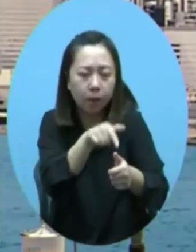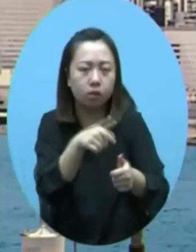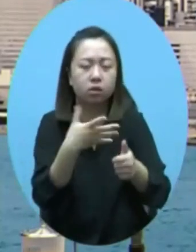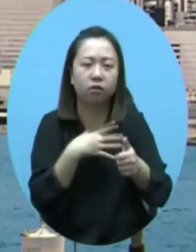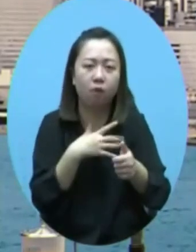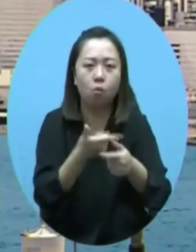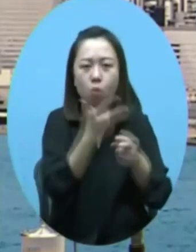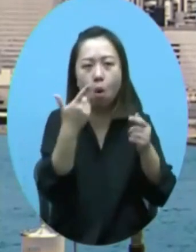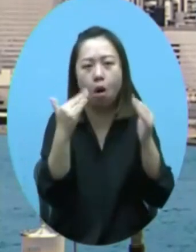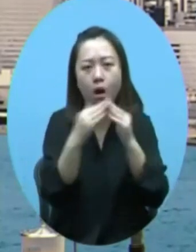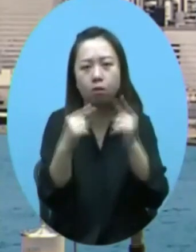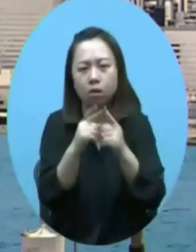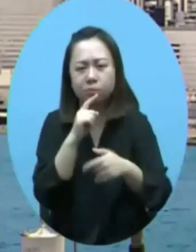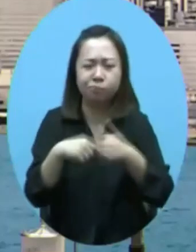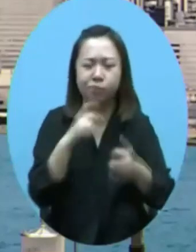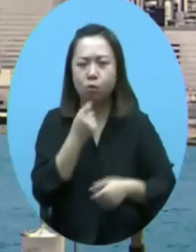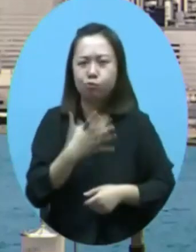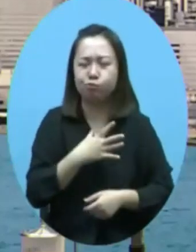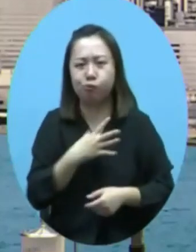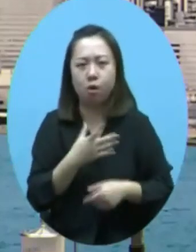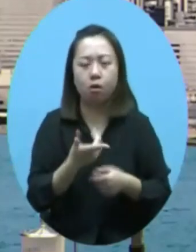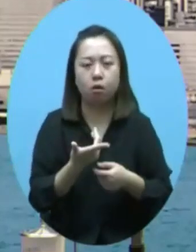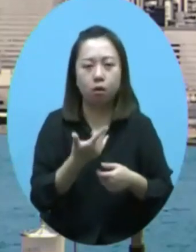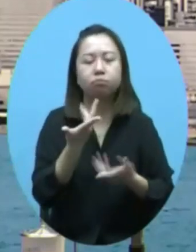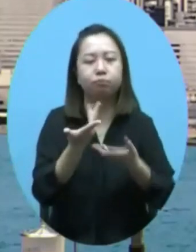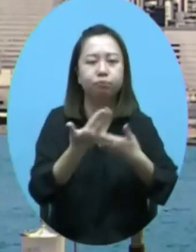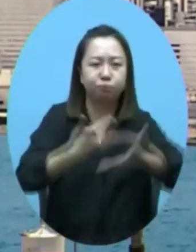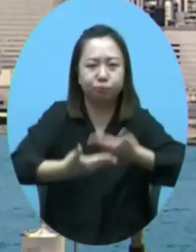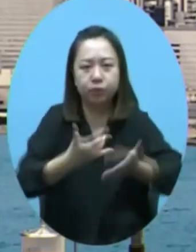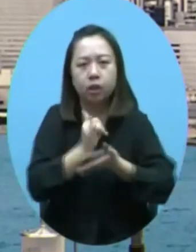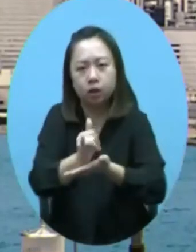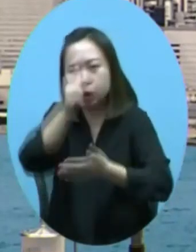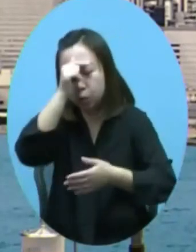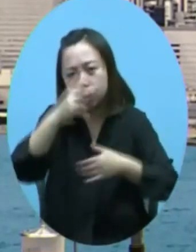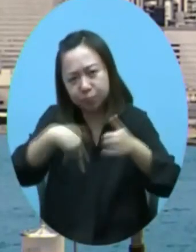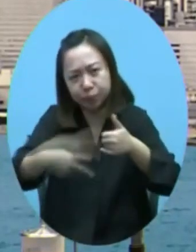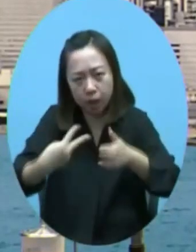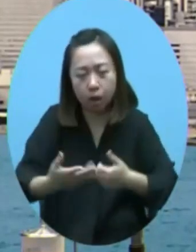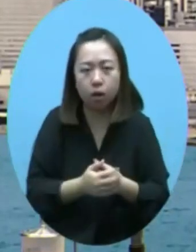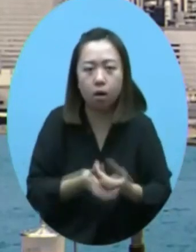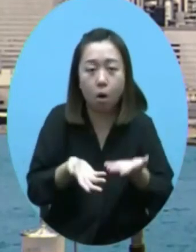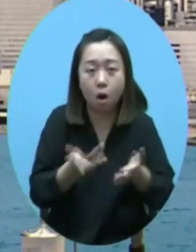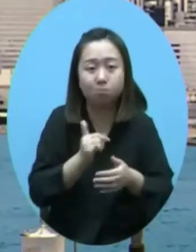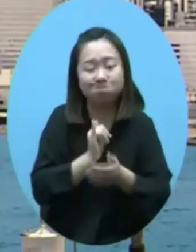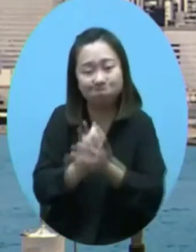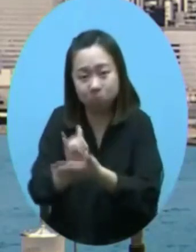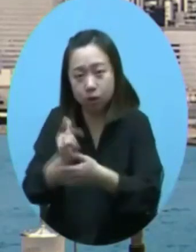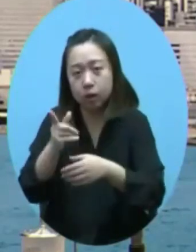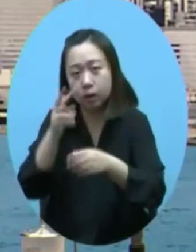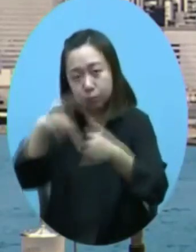When we asked about these cases, a lot of the family members are also feeling unwell, and we sent them to hospital and put them undergo